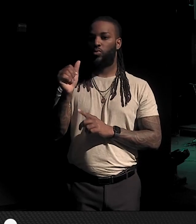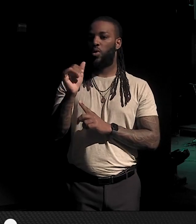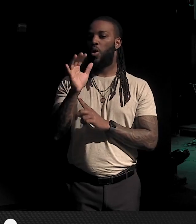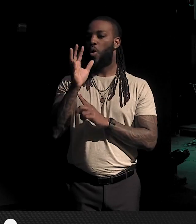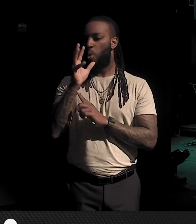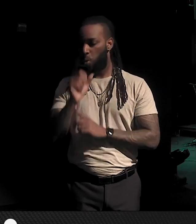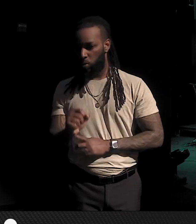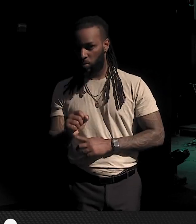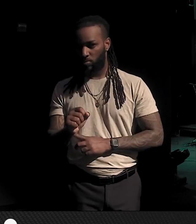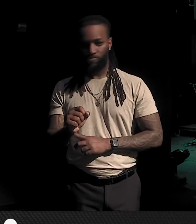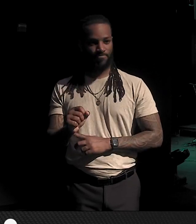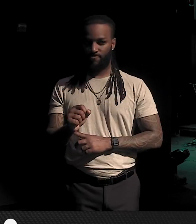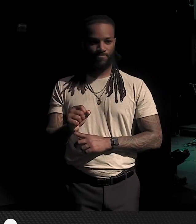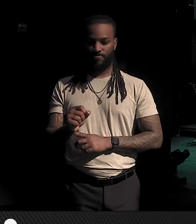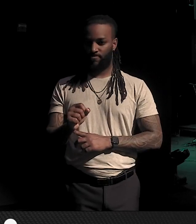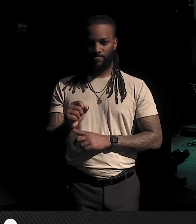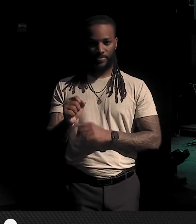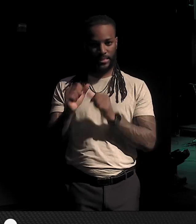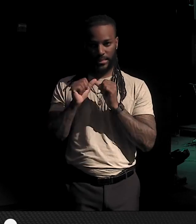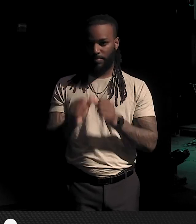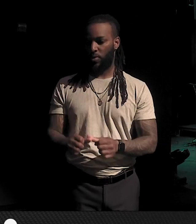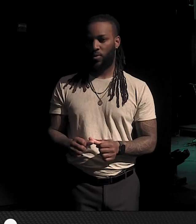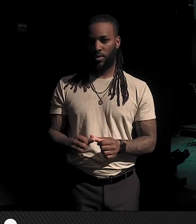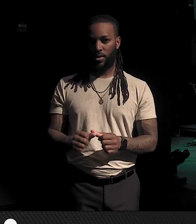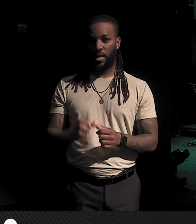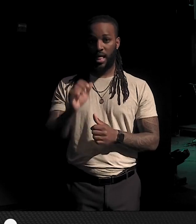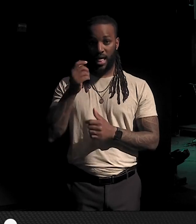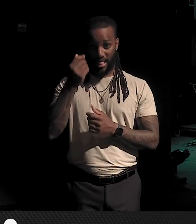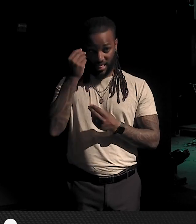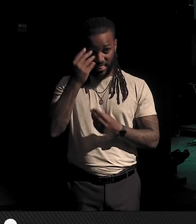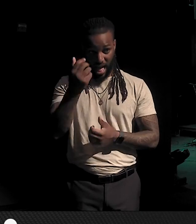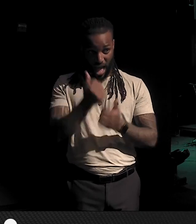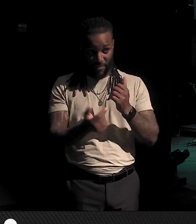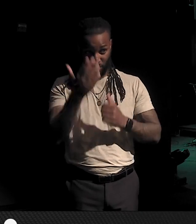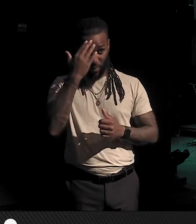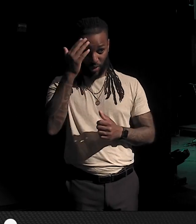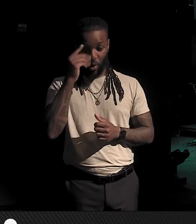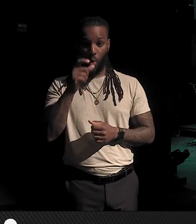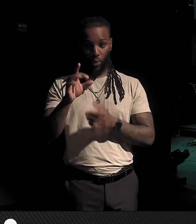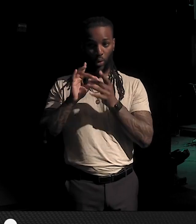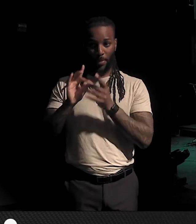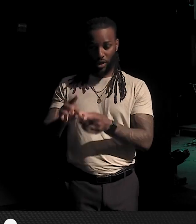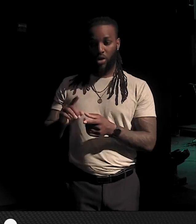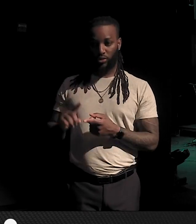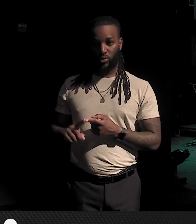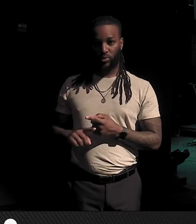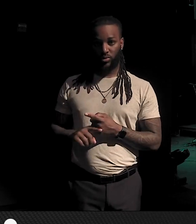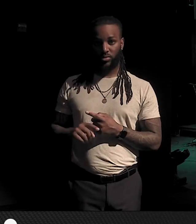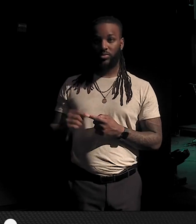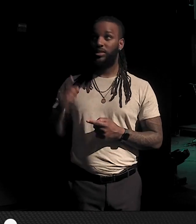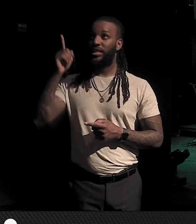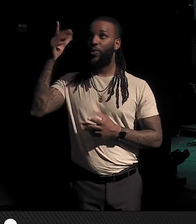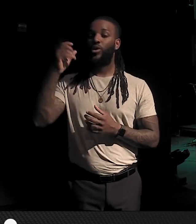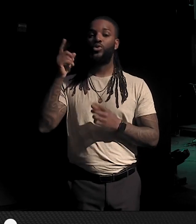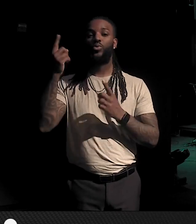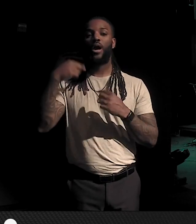Don't hide that light. Don't hide it. Let everyone know who you belong to. I want to come find